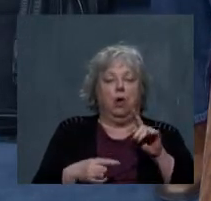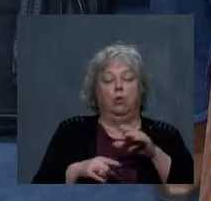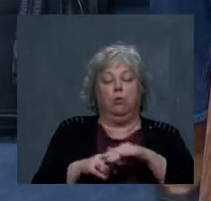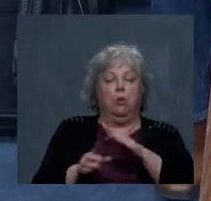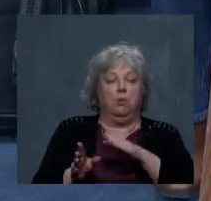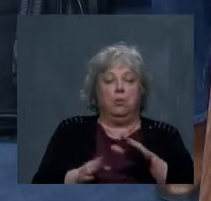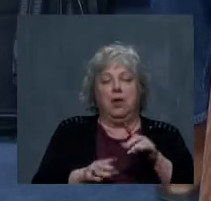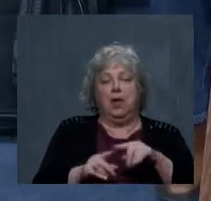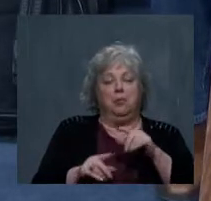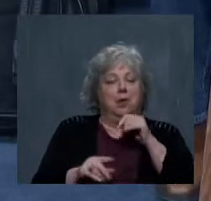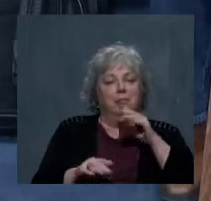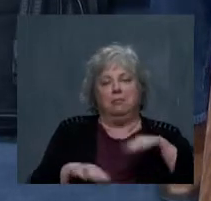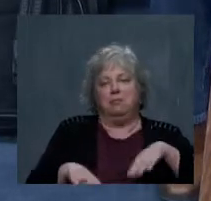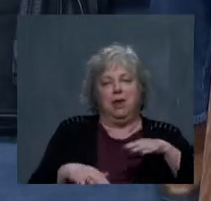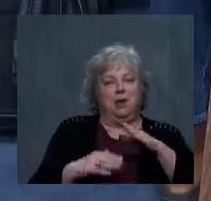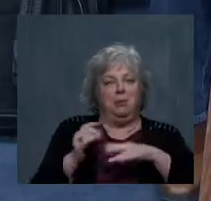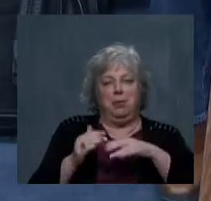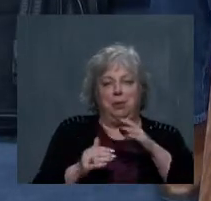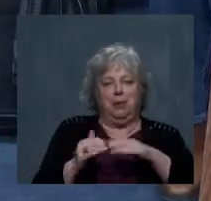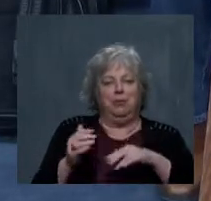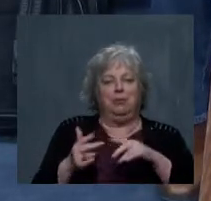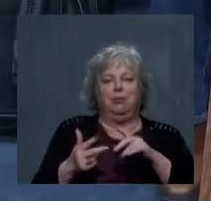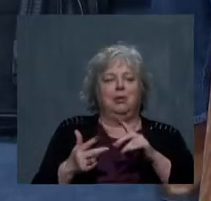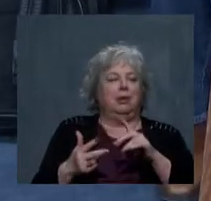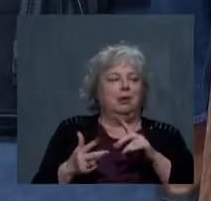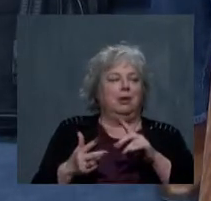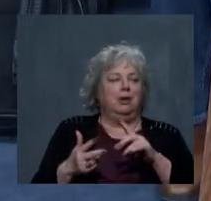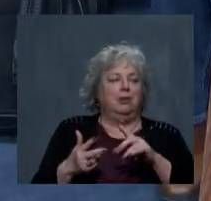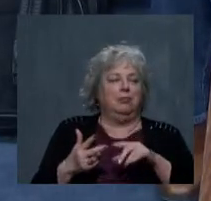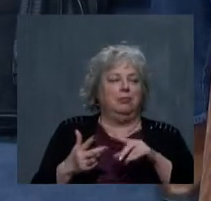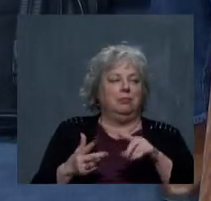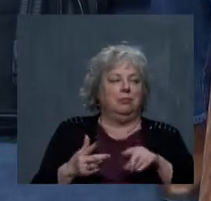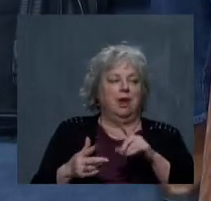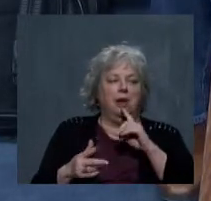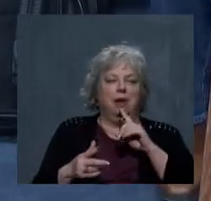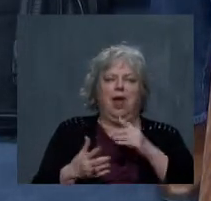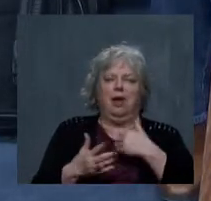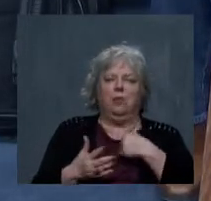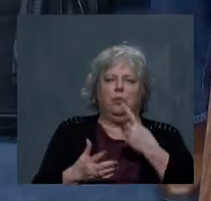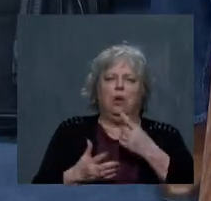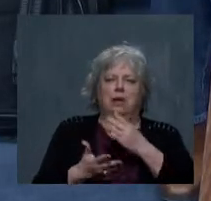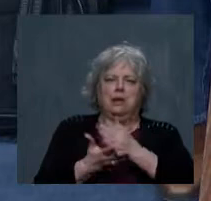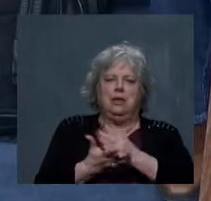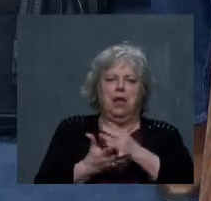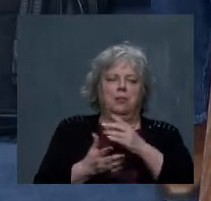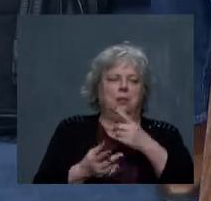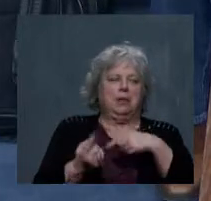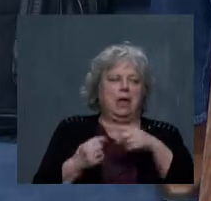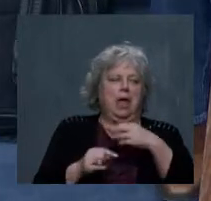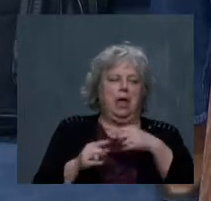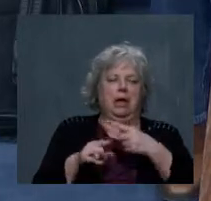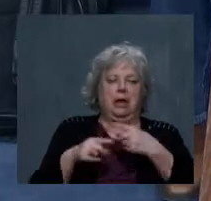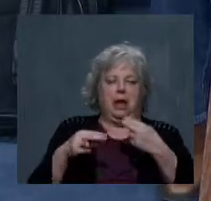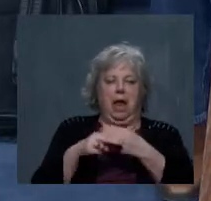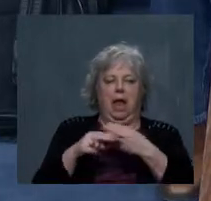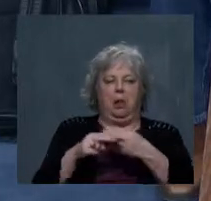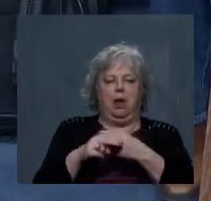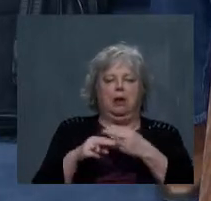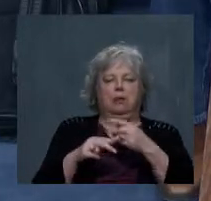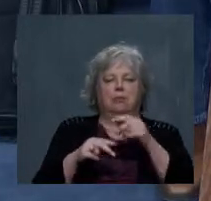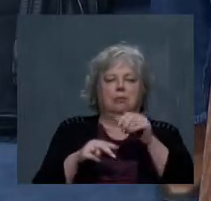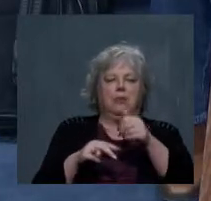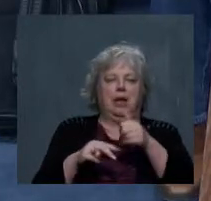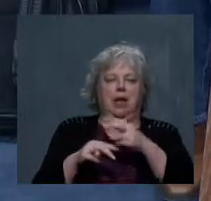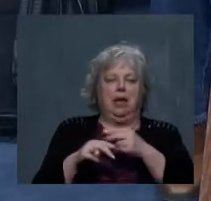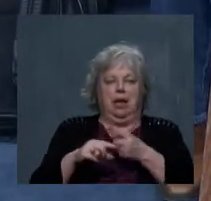it certainly had not been there. There was a stop sign at Taylor Loop and Highway 10. So you